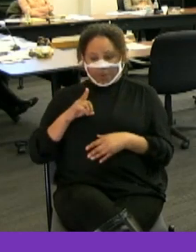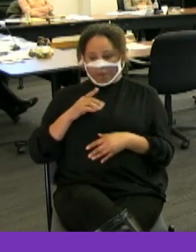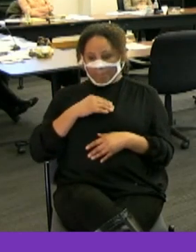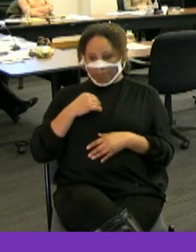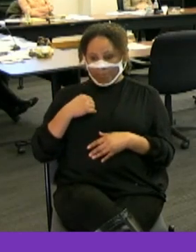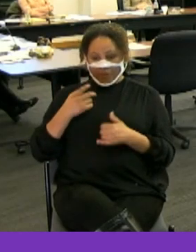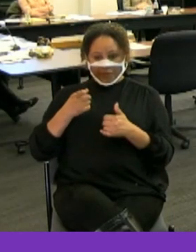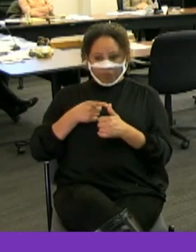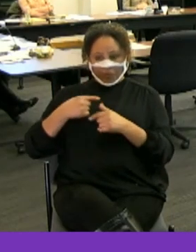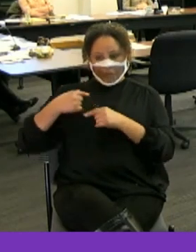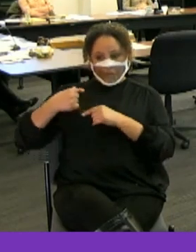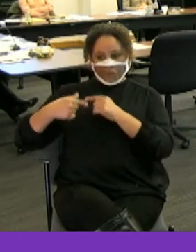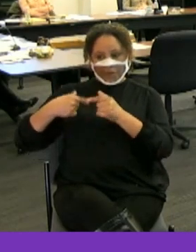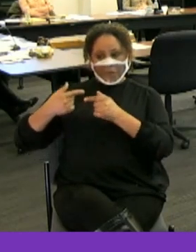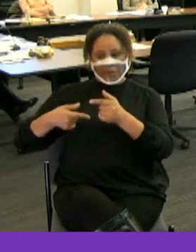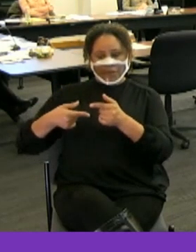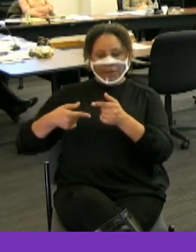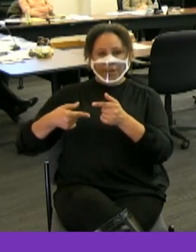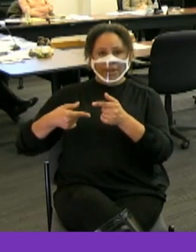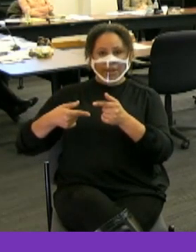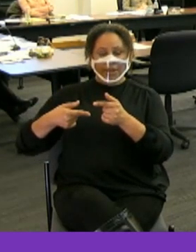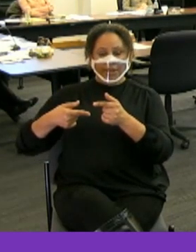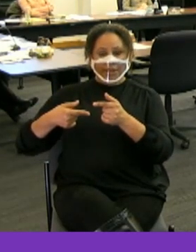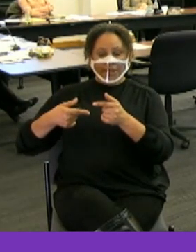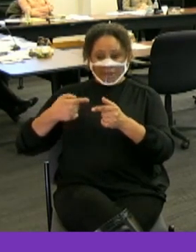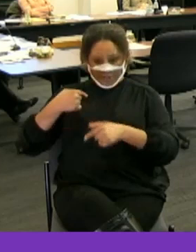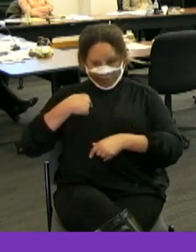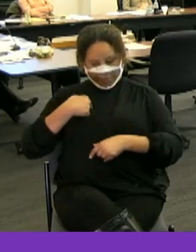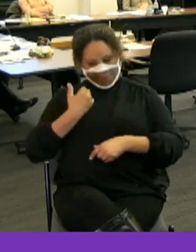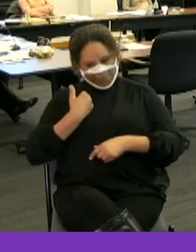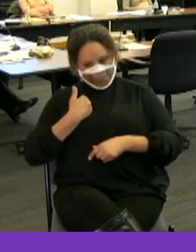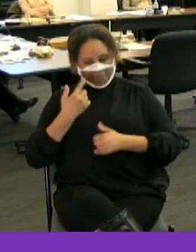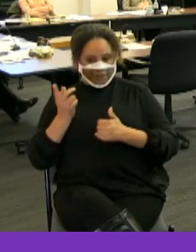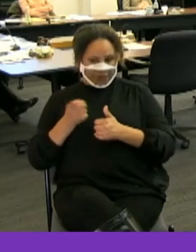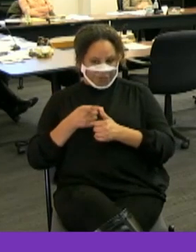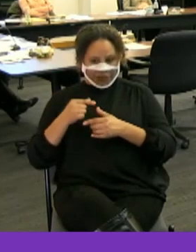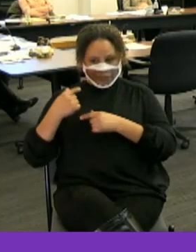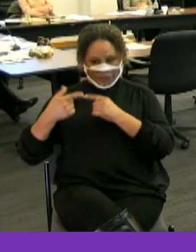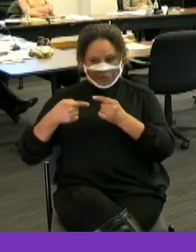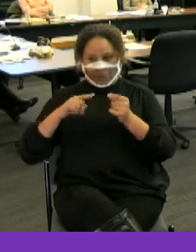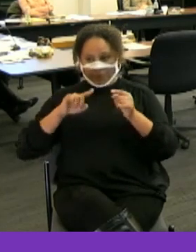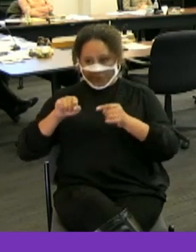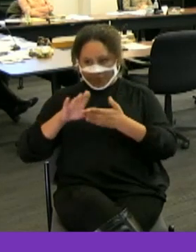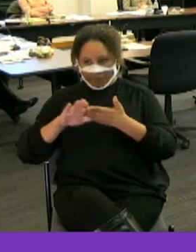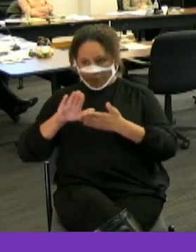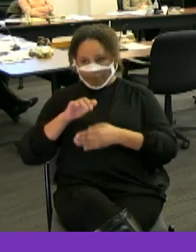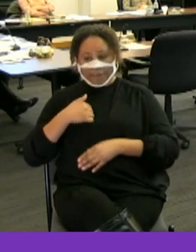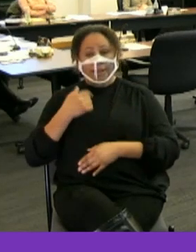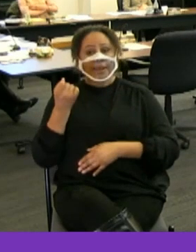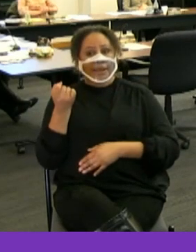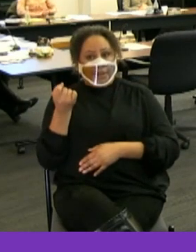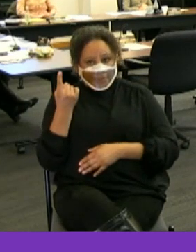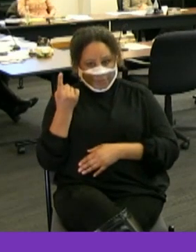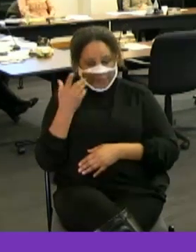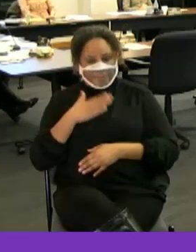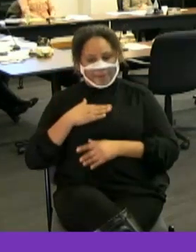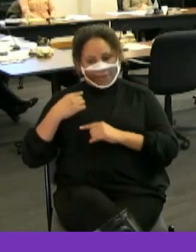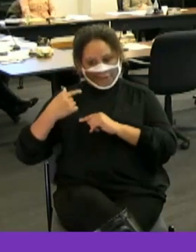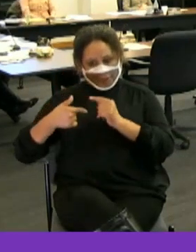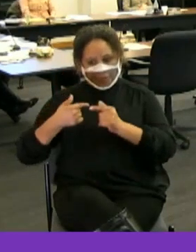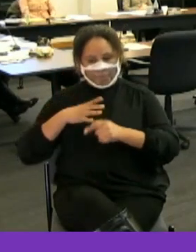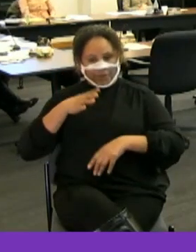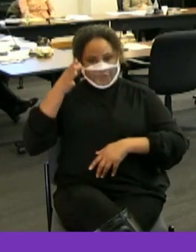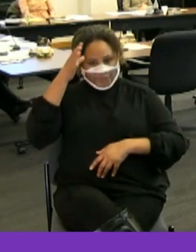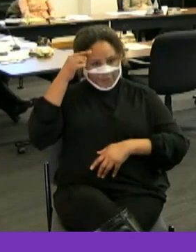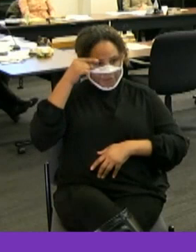generation. I'm first generation, so I understand what my generation, my father